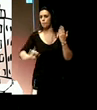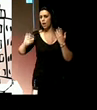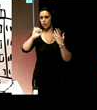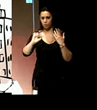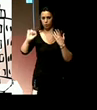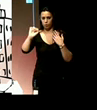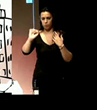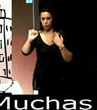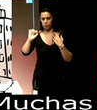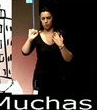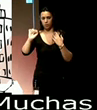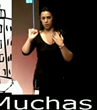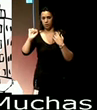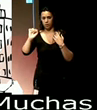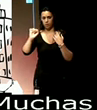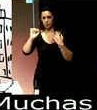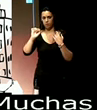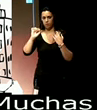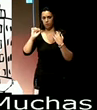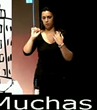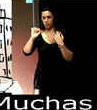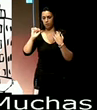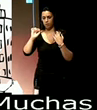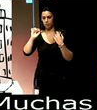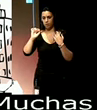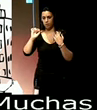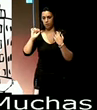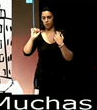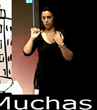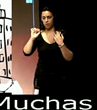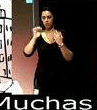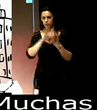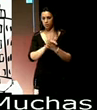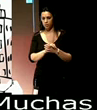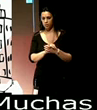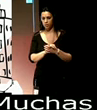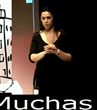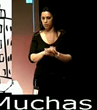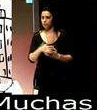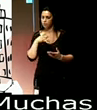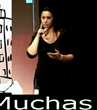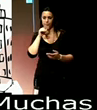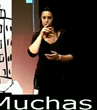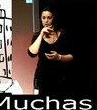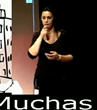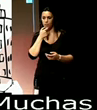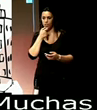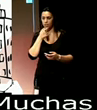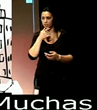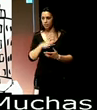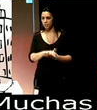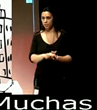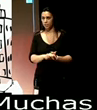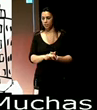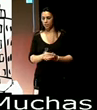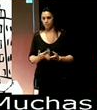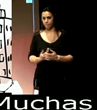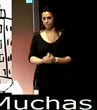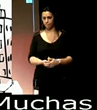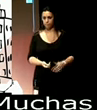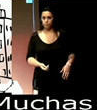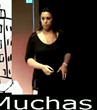Thank you for this wonderful Congress. And so I'm going to talk in English because that's where I feel far more confident,